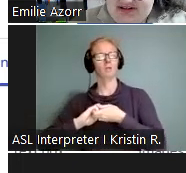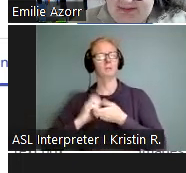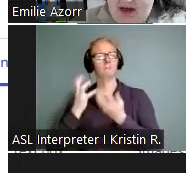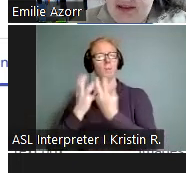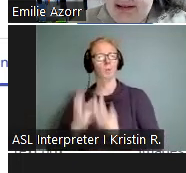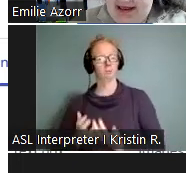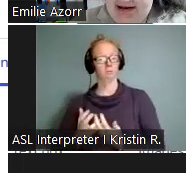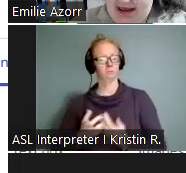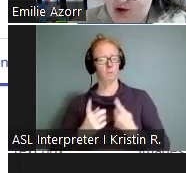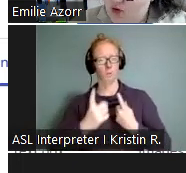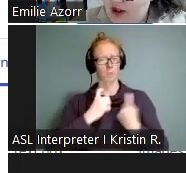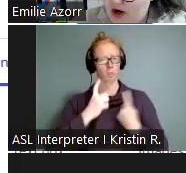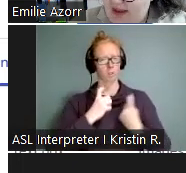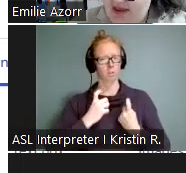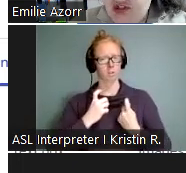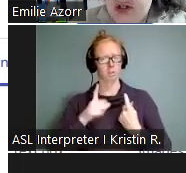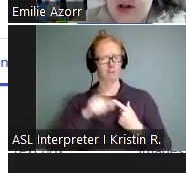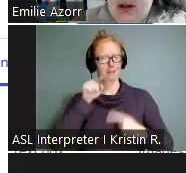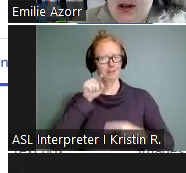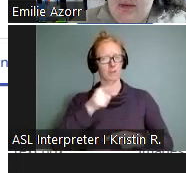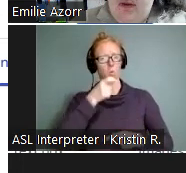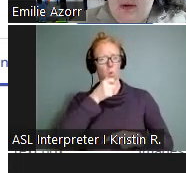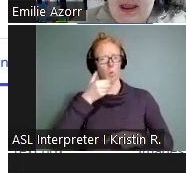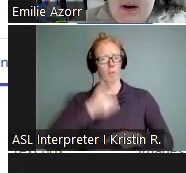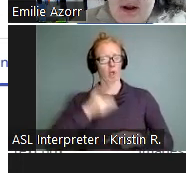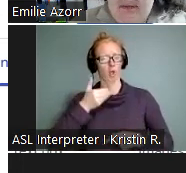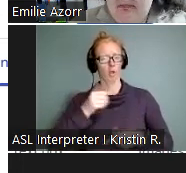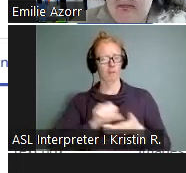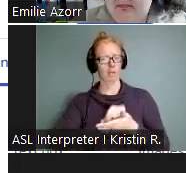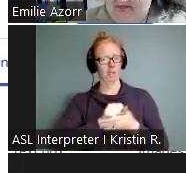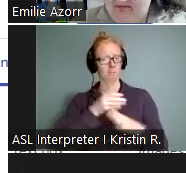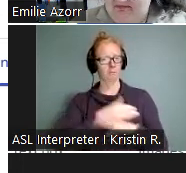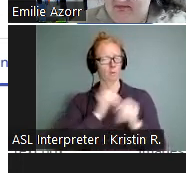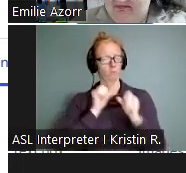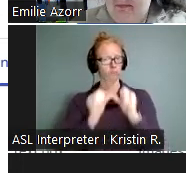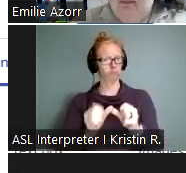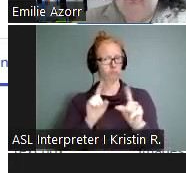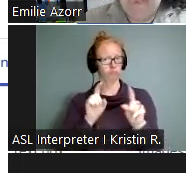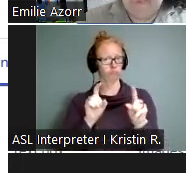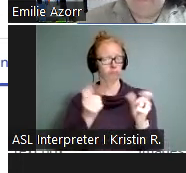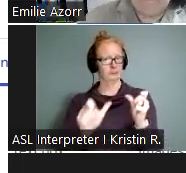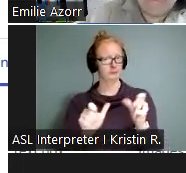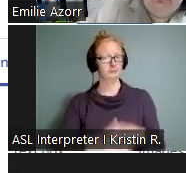Any questions about this landing Who We Are page before we carry on?